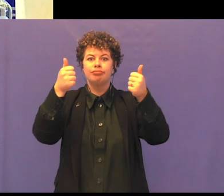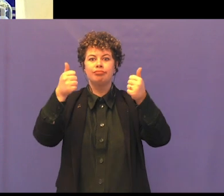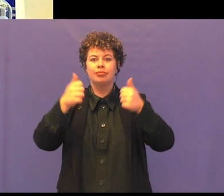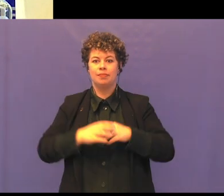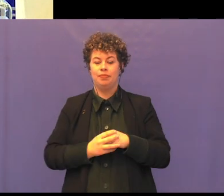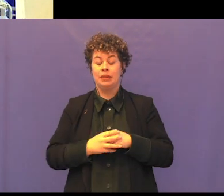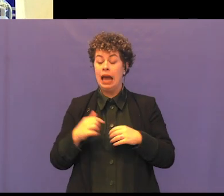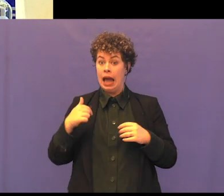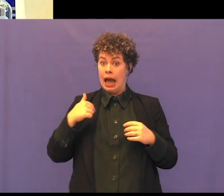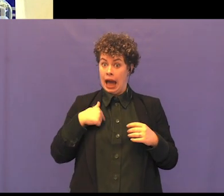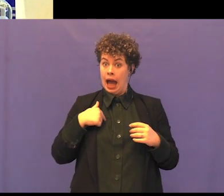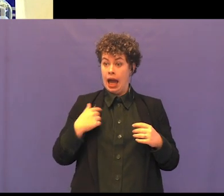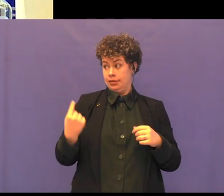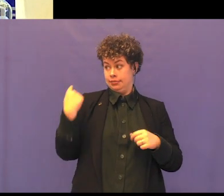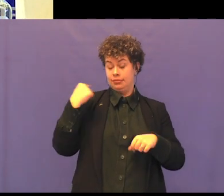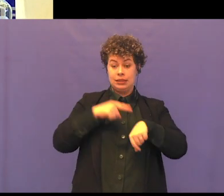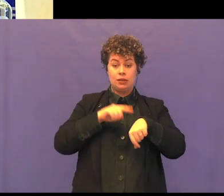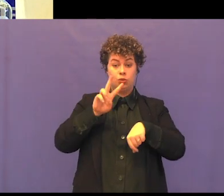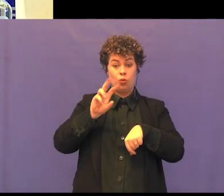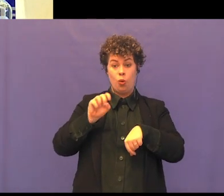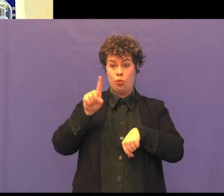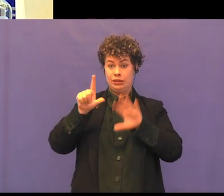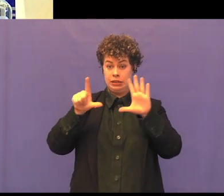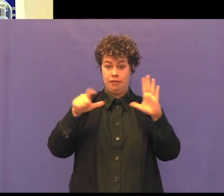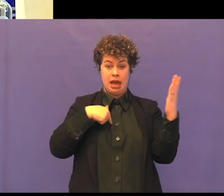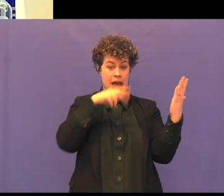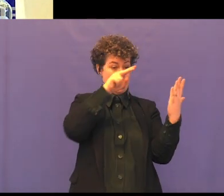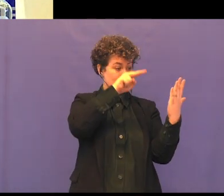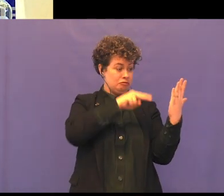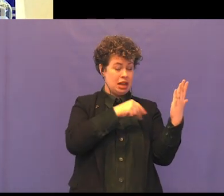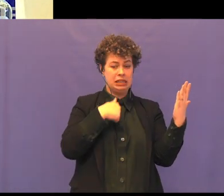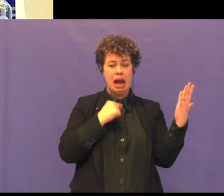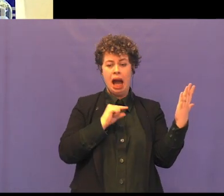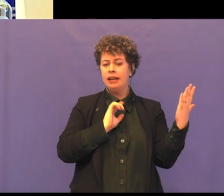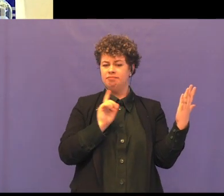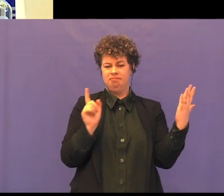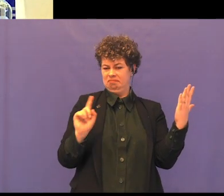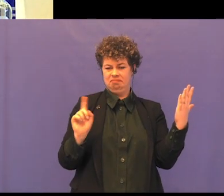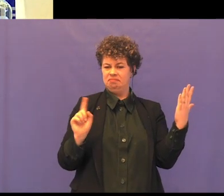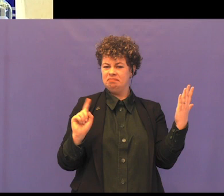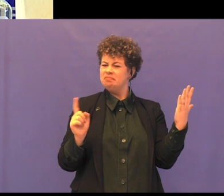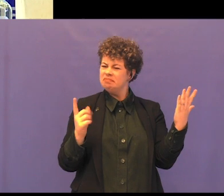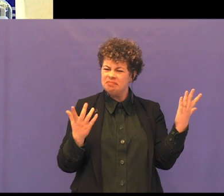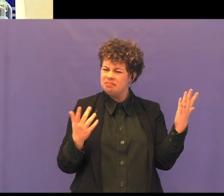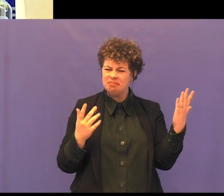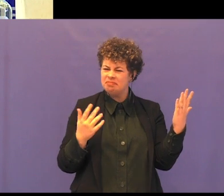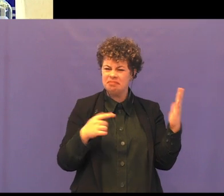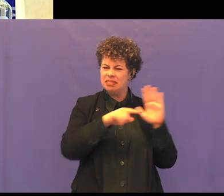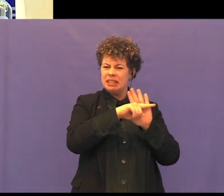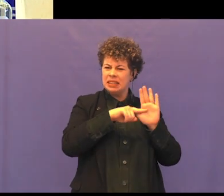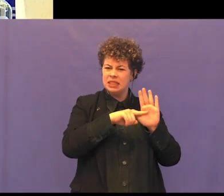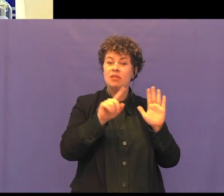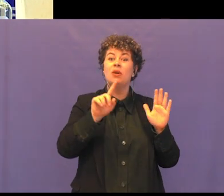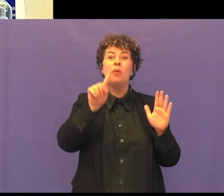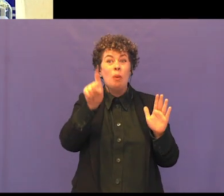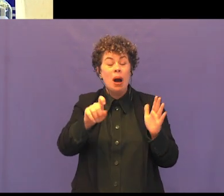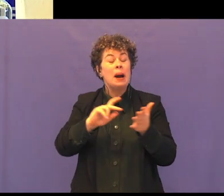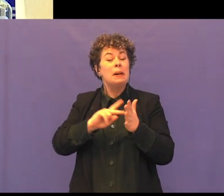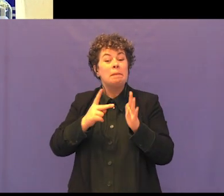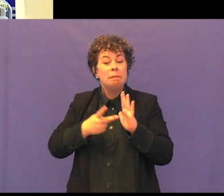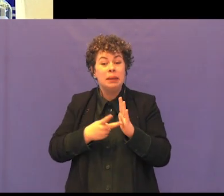because what it basically leads to is the demonetization of translation, and the demonetization of translation leads